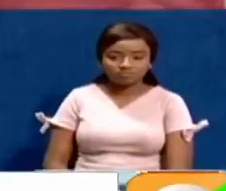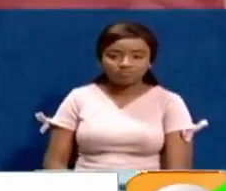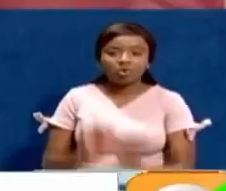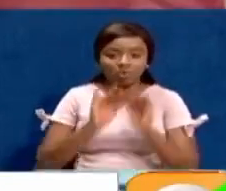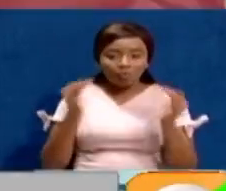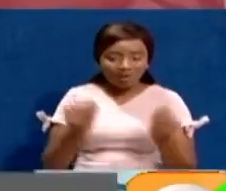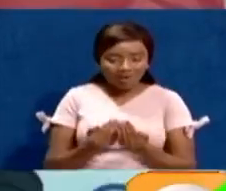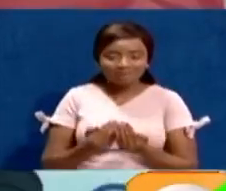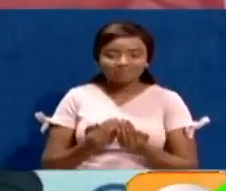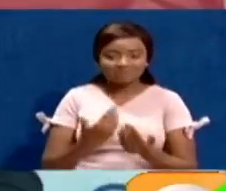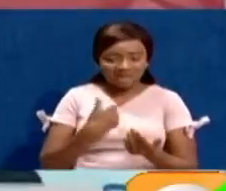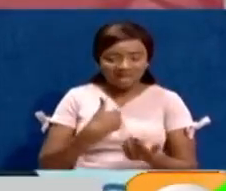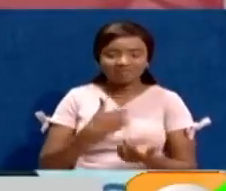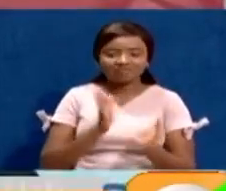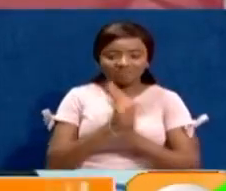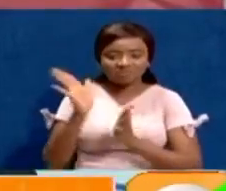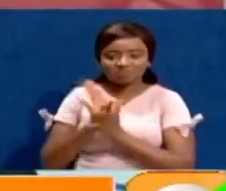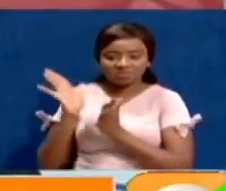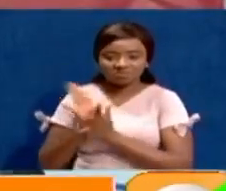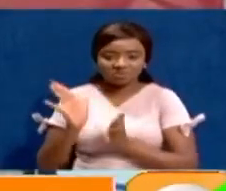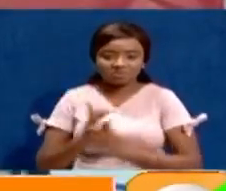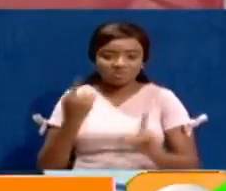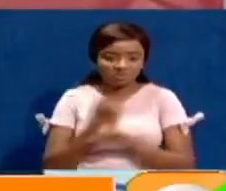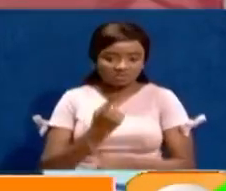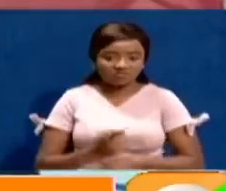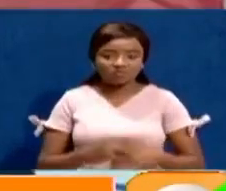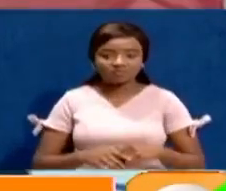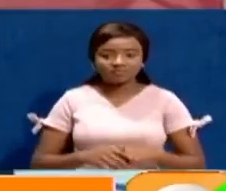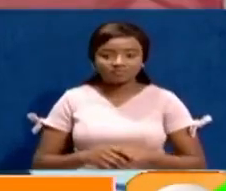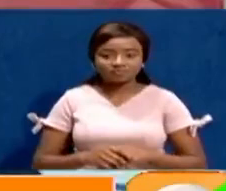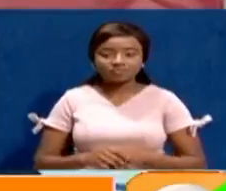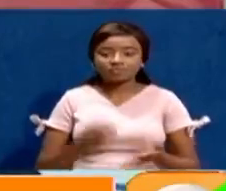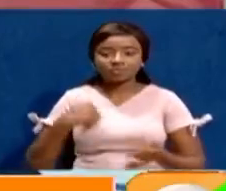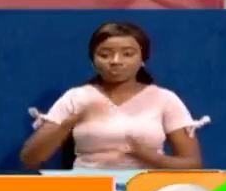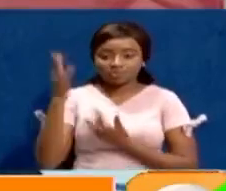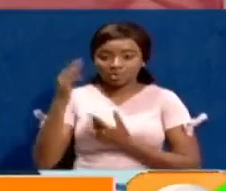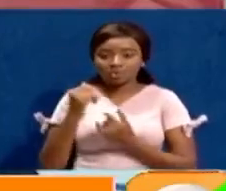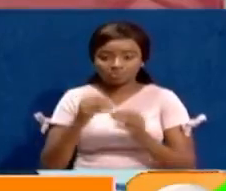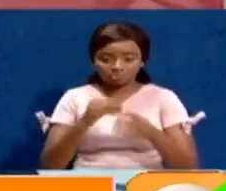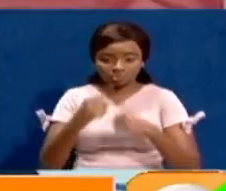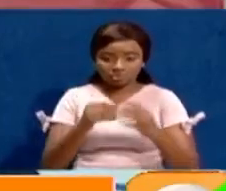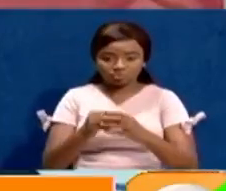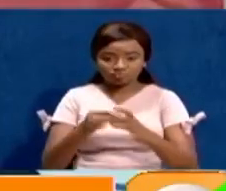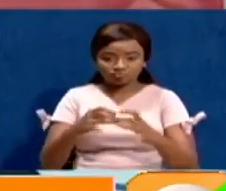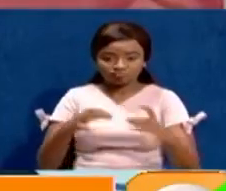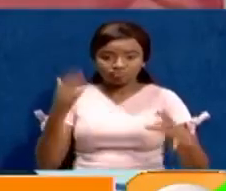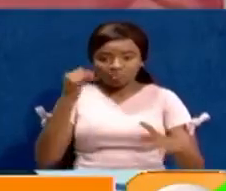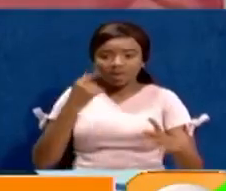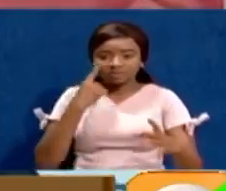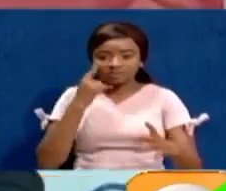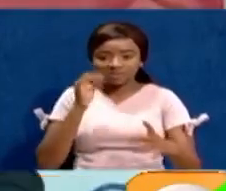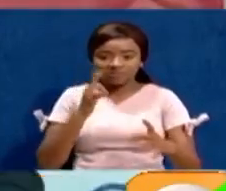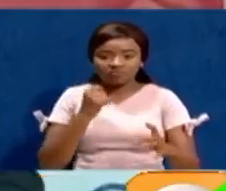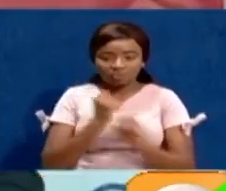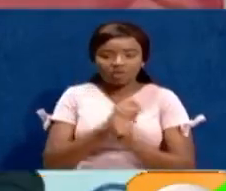We hope to expand this over time as we see the benefits of working together, either into